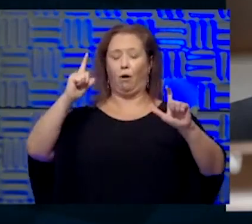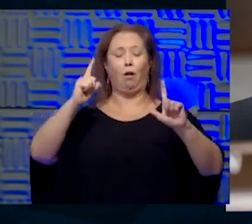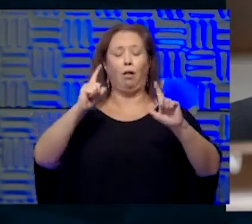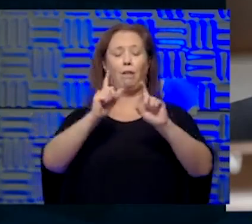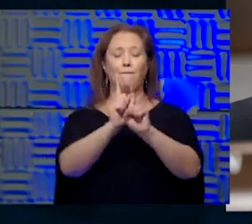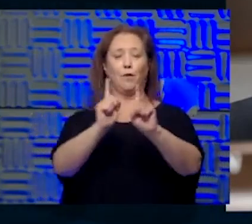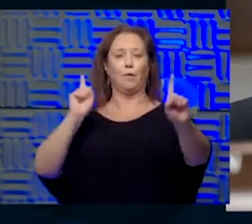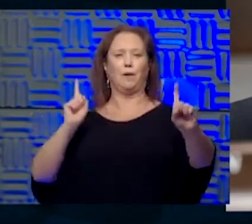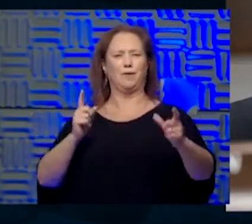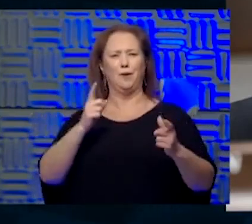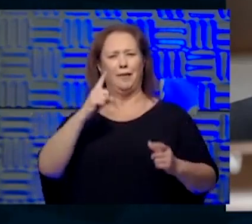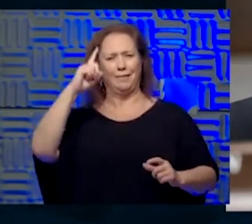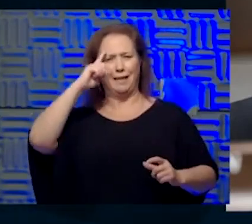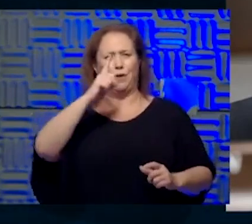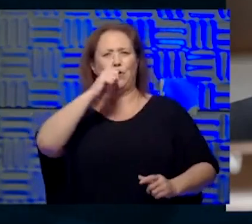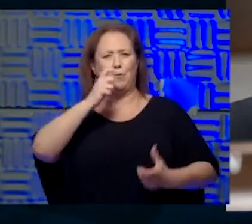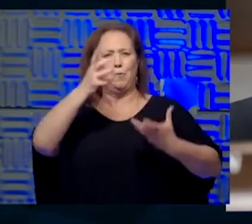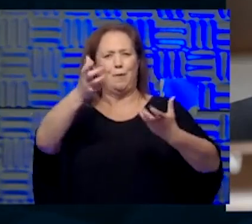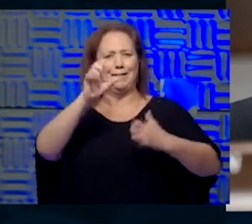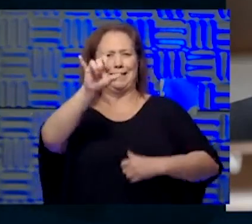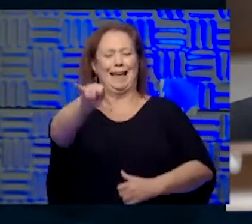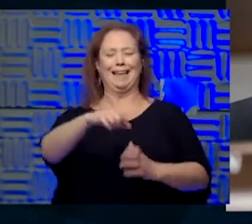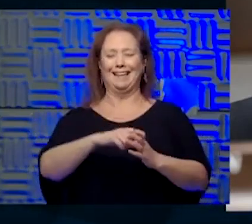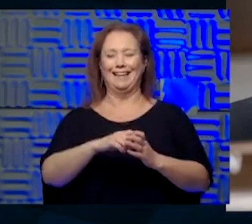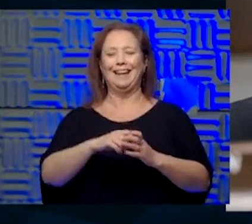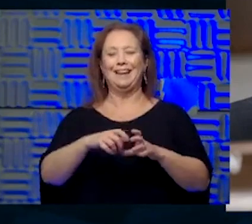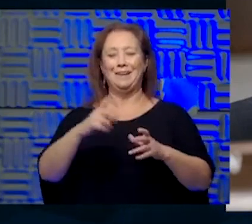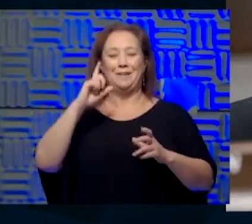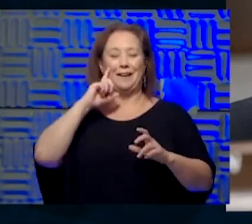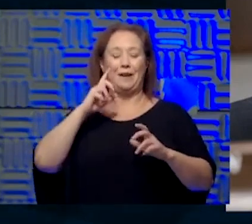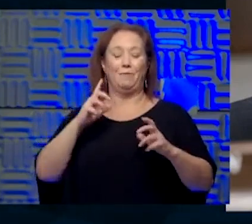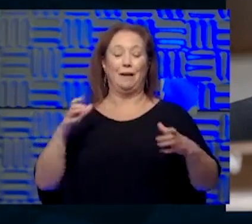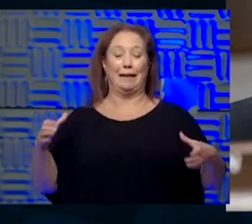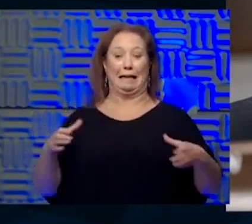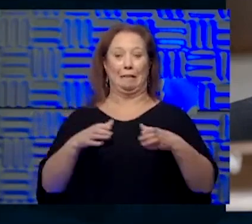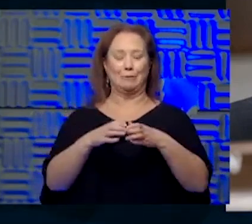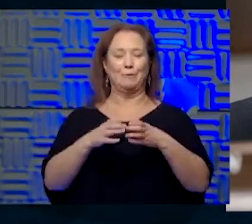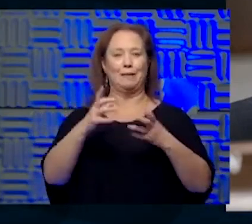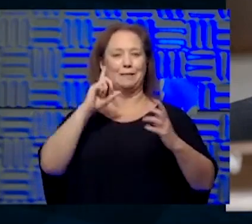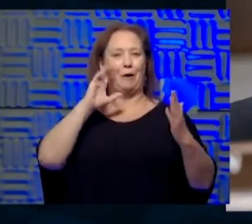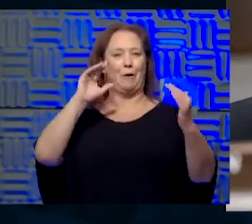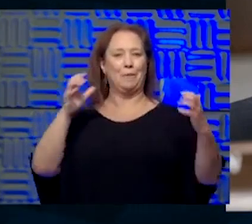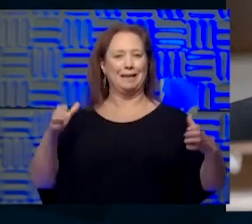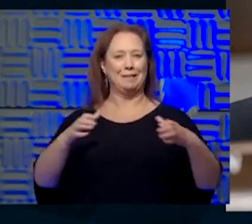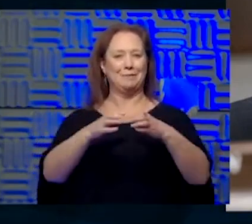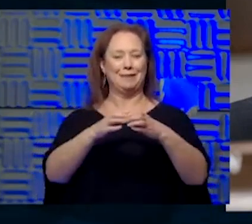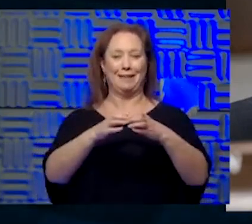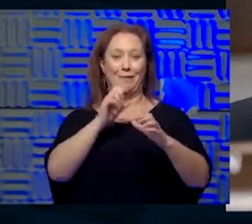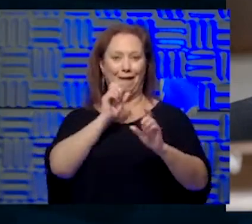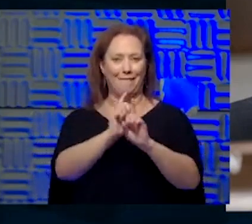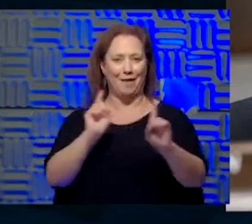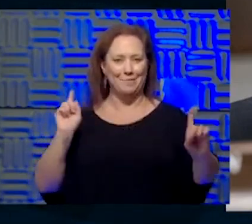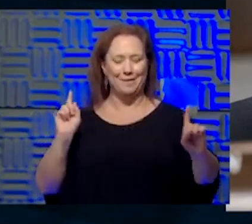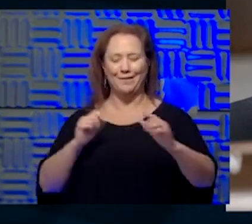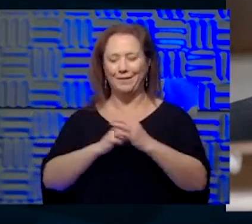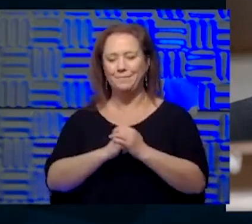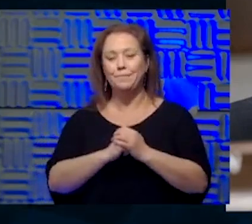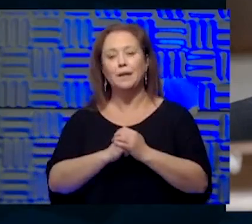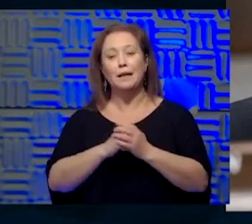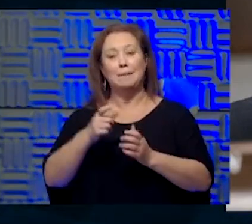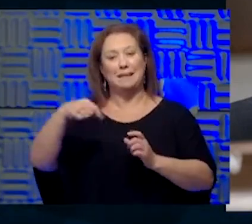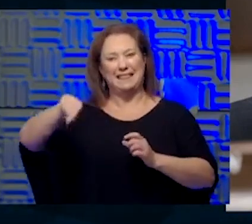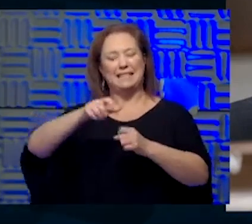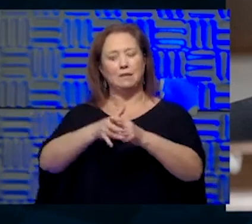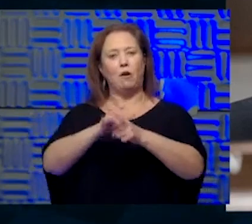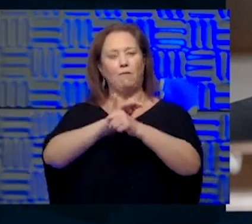apart? Keep hoping we can get closer together. But this is, in some ways it has brought us together